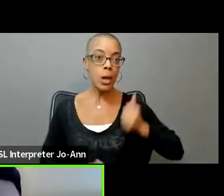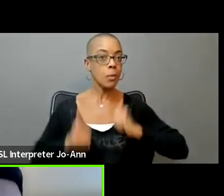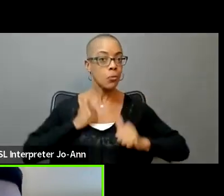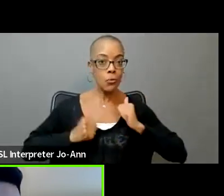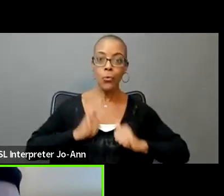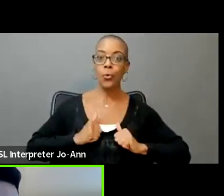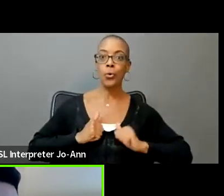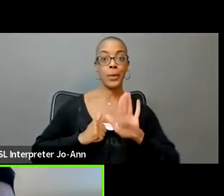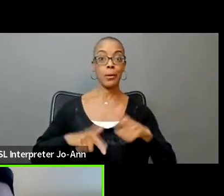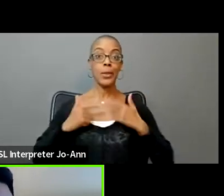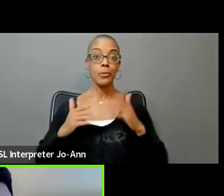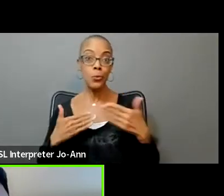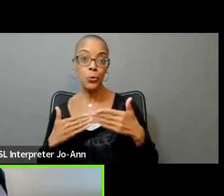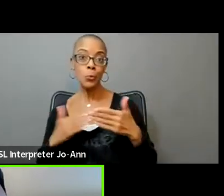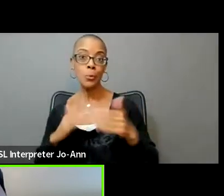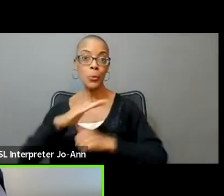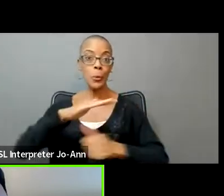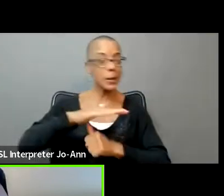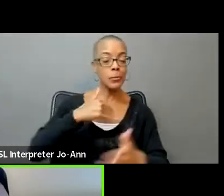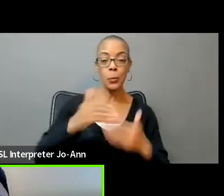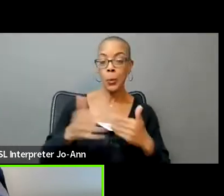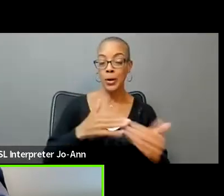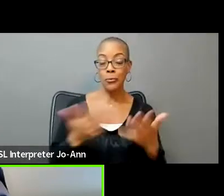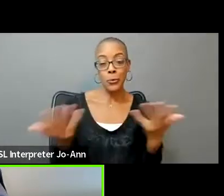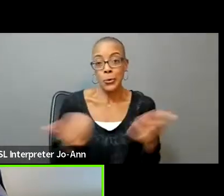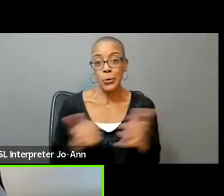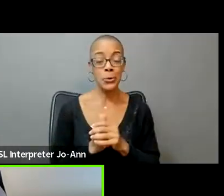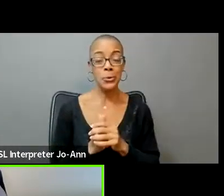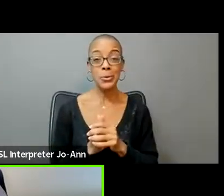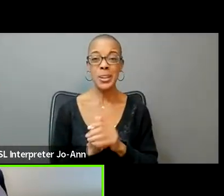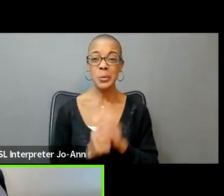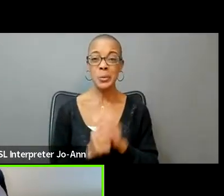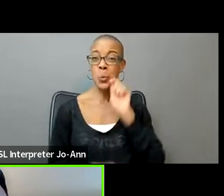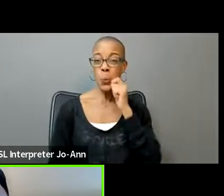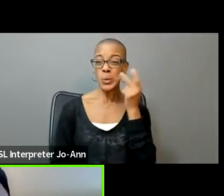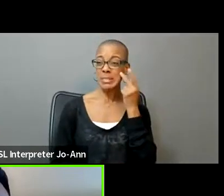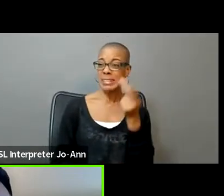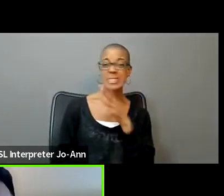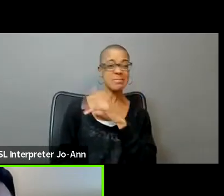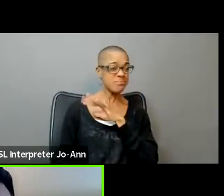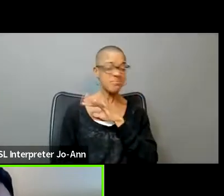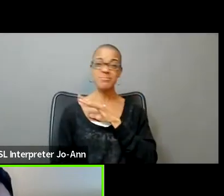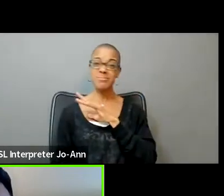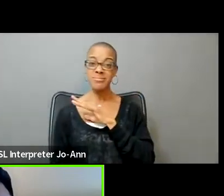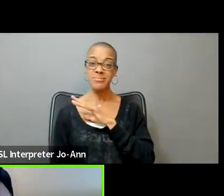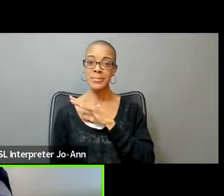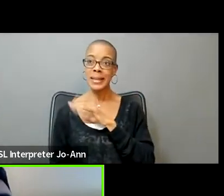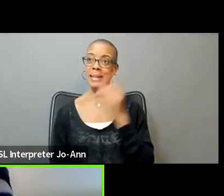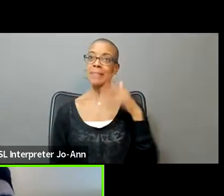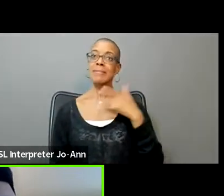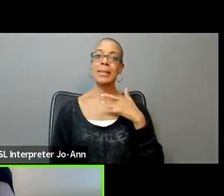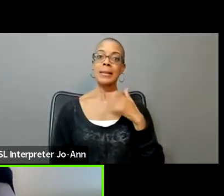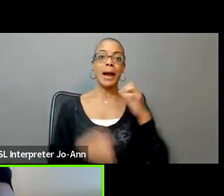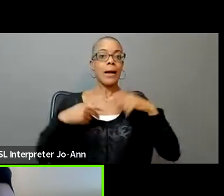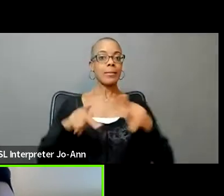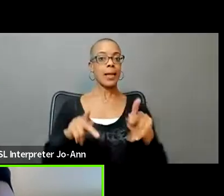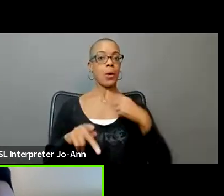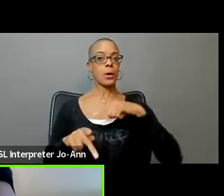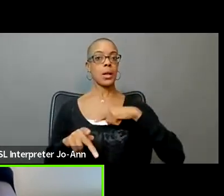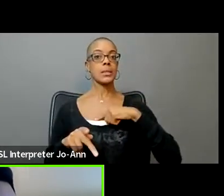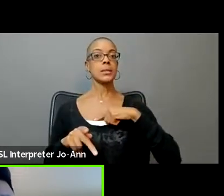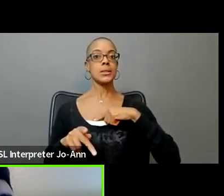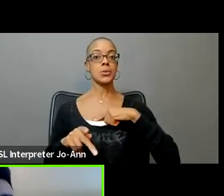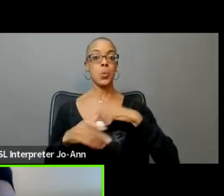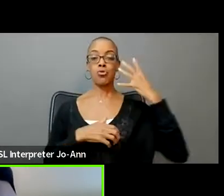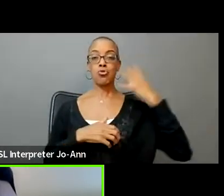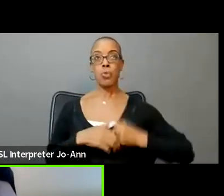know, their living rooms and basements and whatever. And it was sort of really cool to see, because I also think it allowed us outside of what we knew drag to be, where